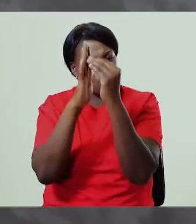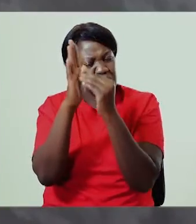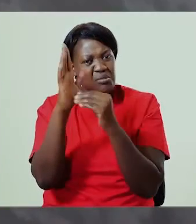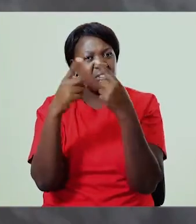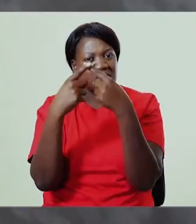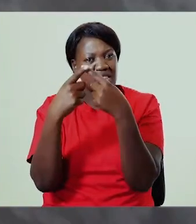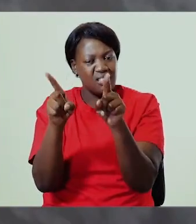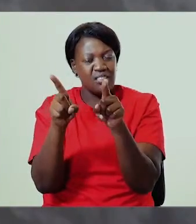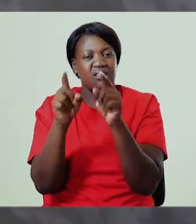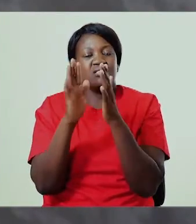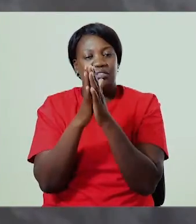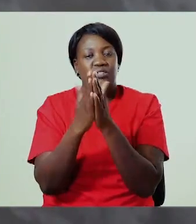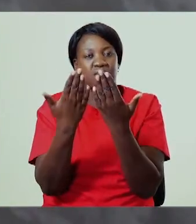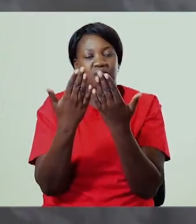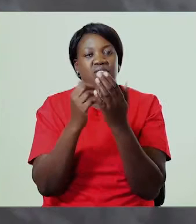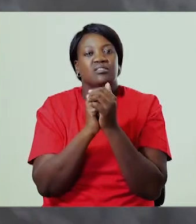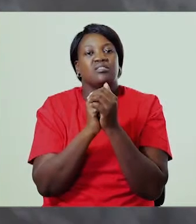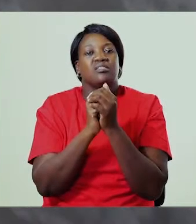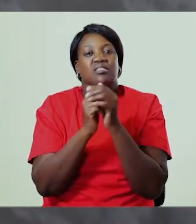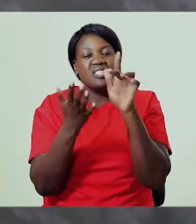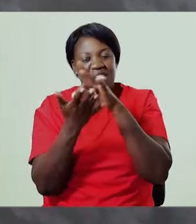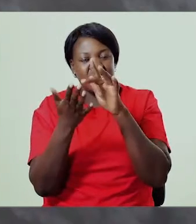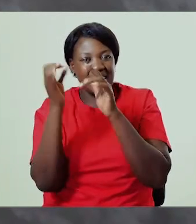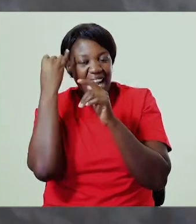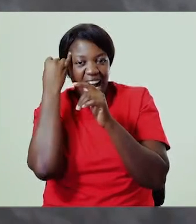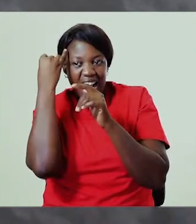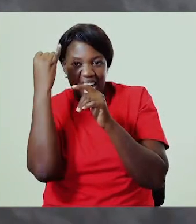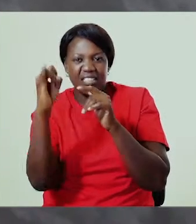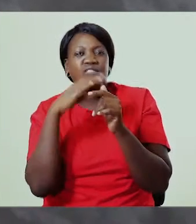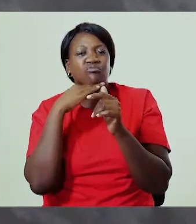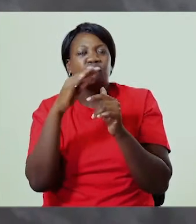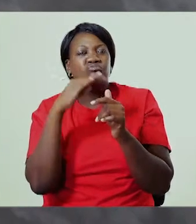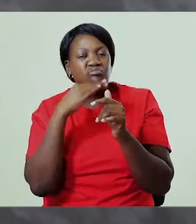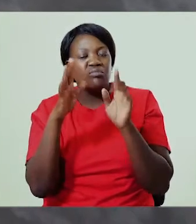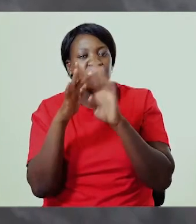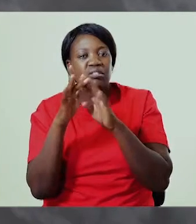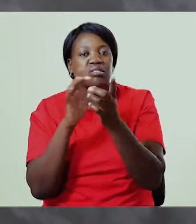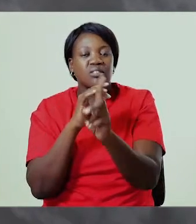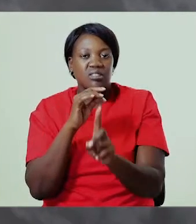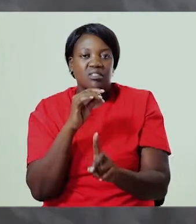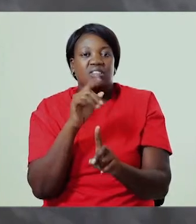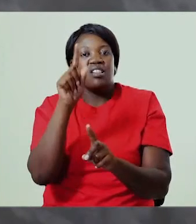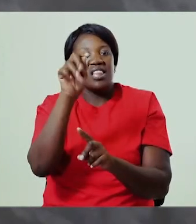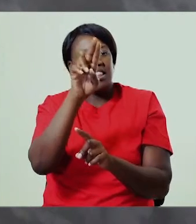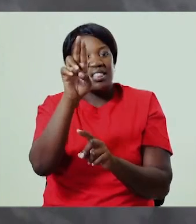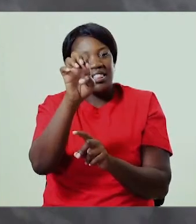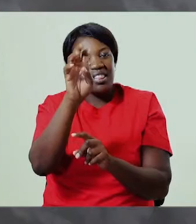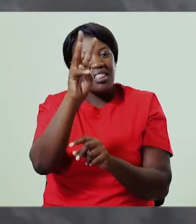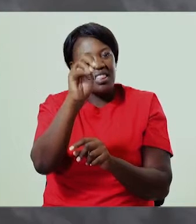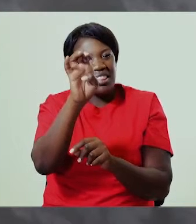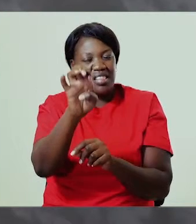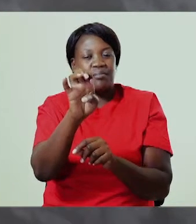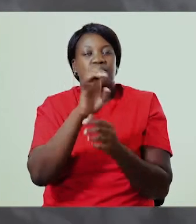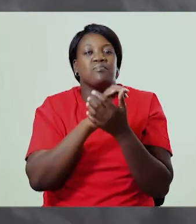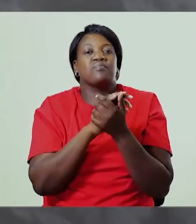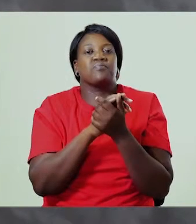in literary works. The central or main idea or message in a literary work is called a theme. The point